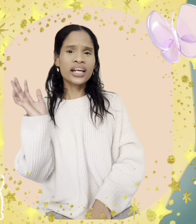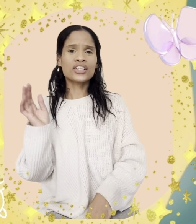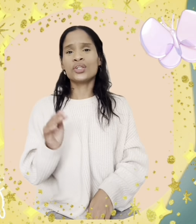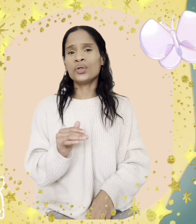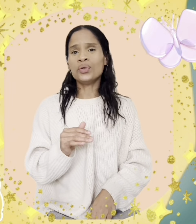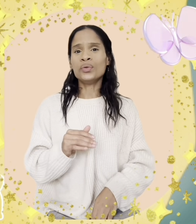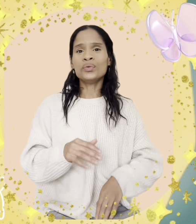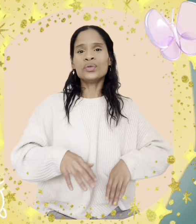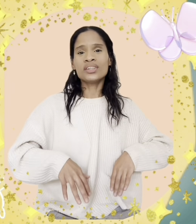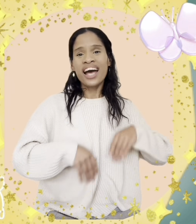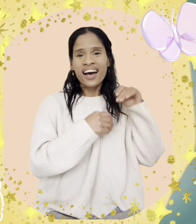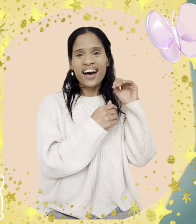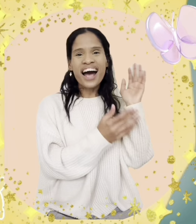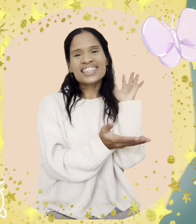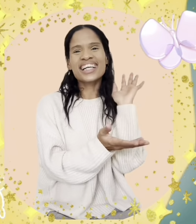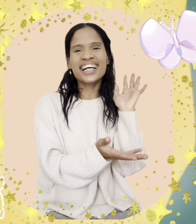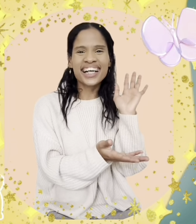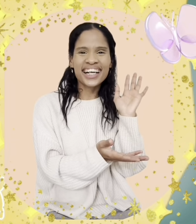good morning to